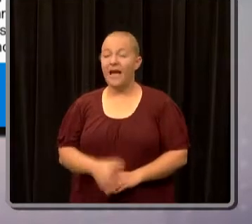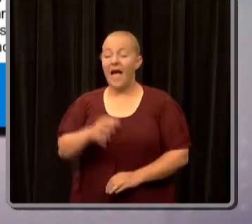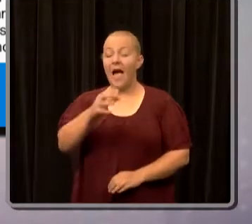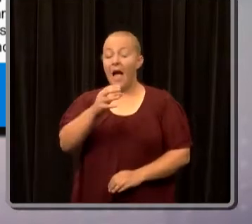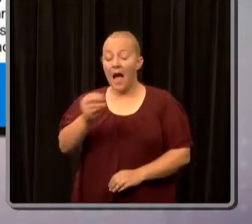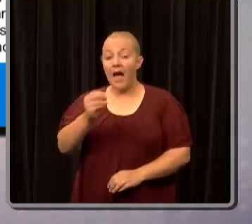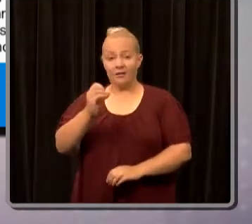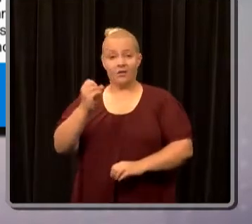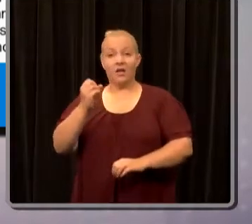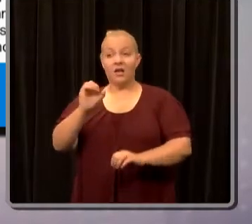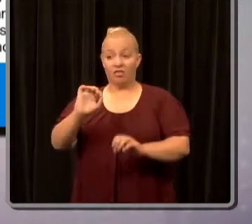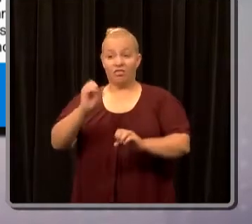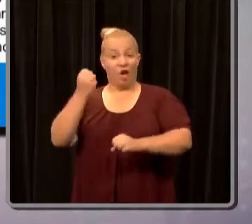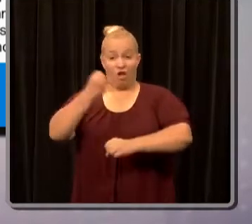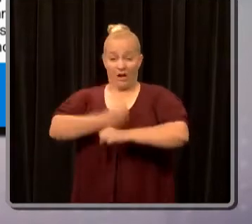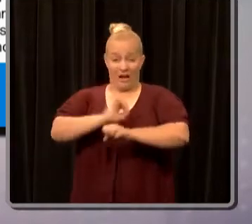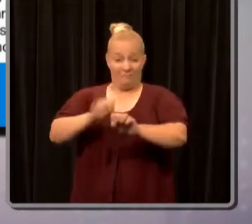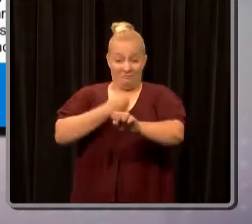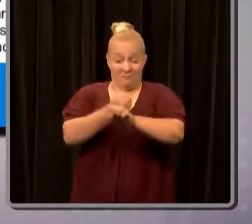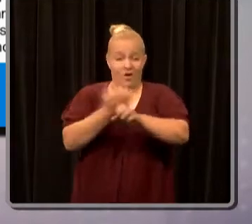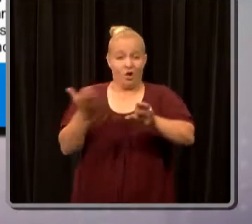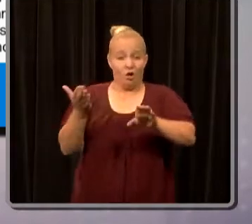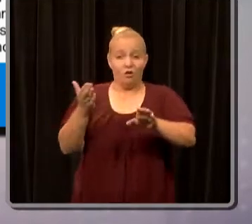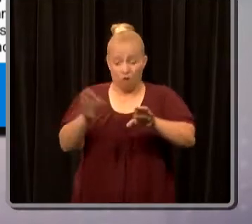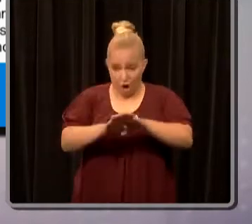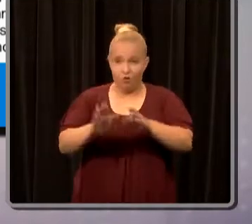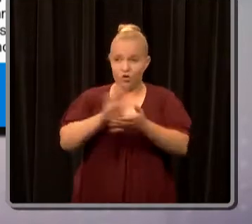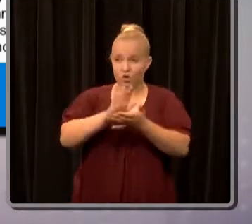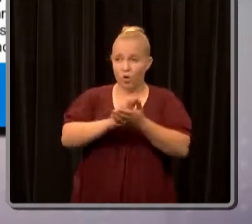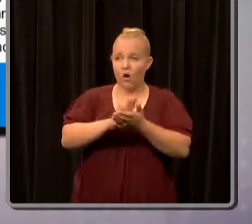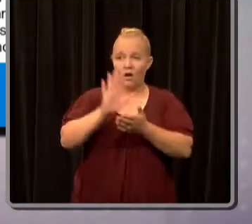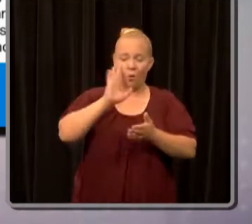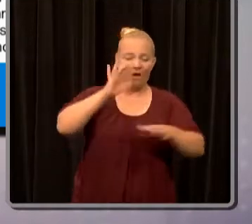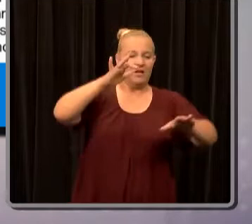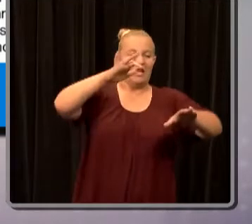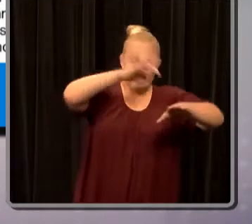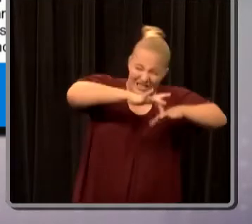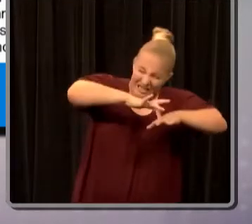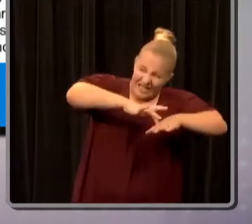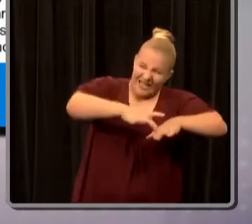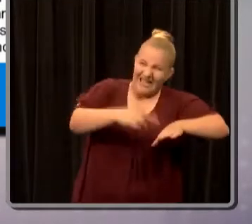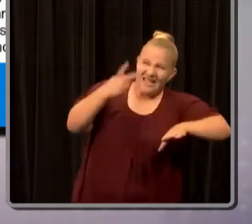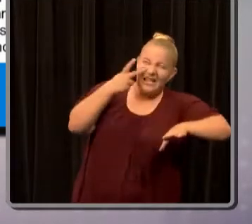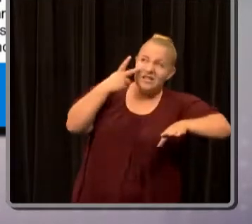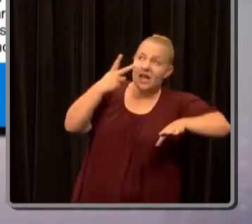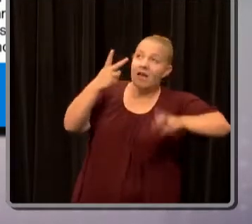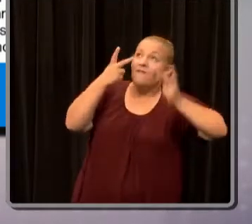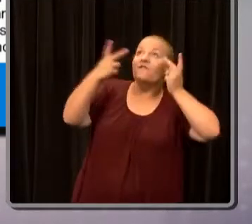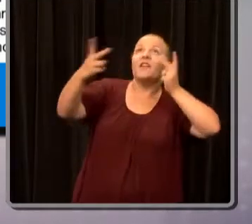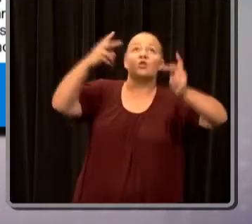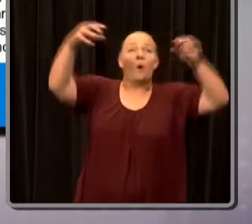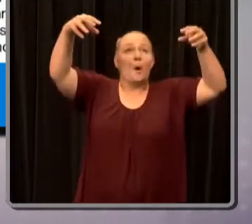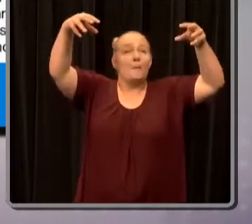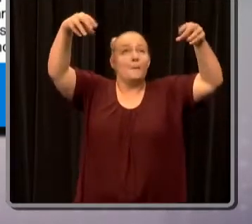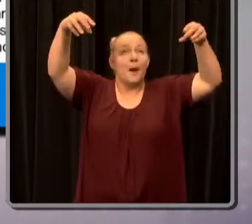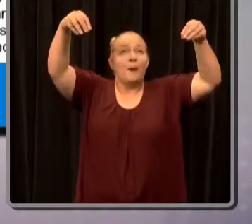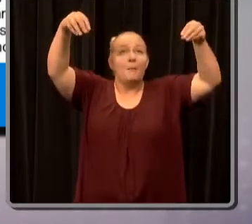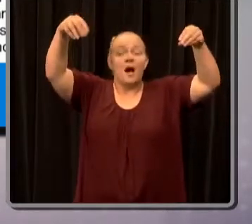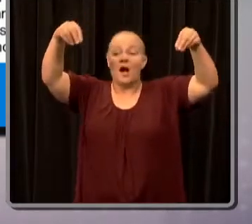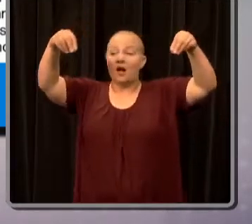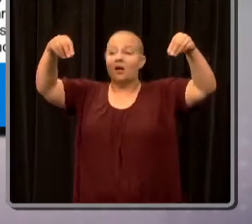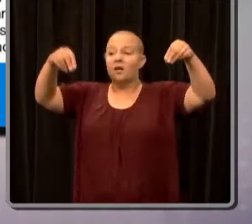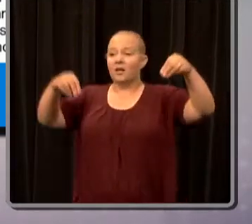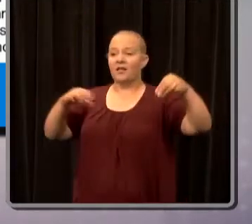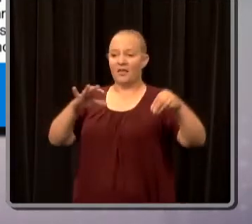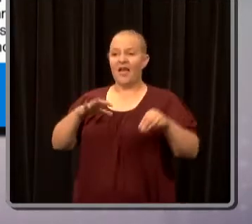In the lockdown feature, it virtually works the same. However, when they keep pressing the button, they're going to press it until they see those visual cues and those beacons